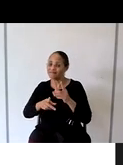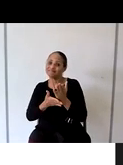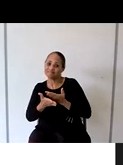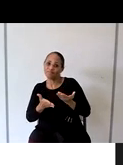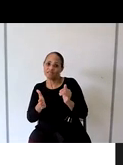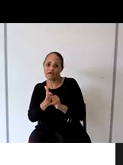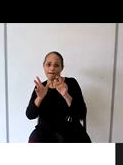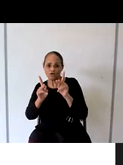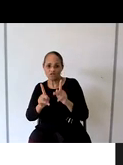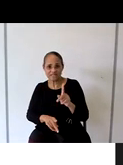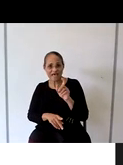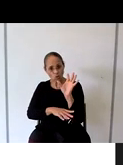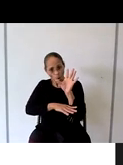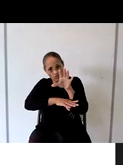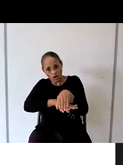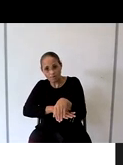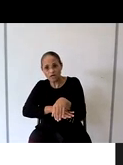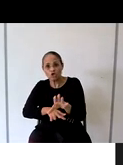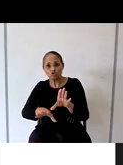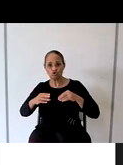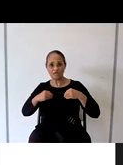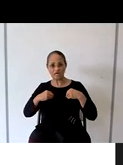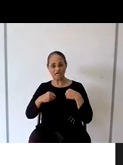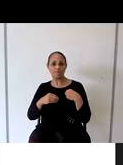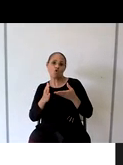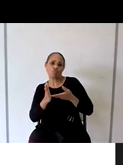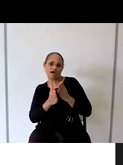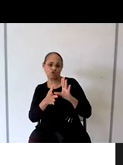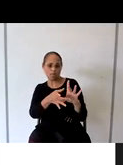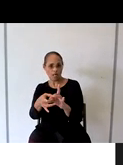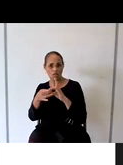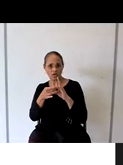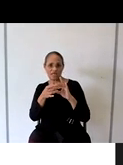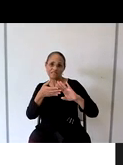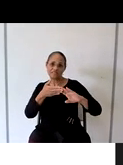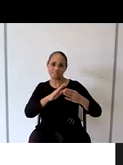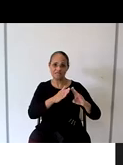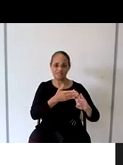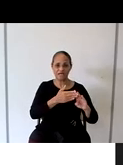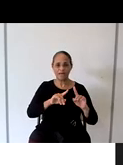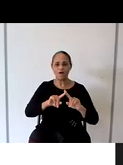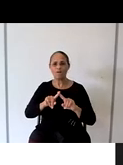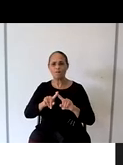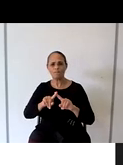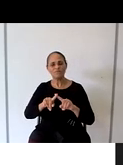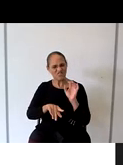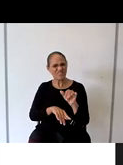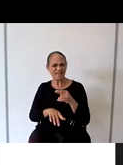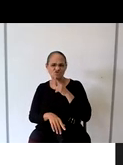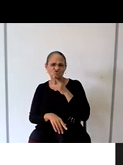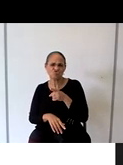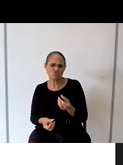one has to overcome to gain rightful sense of belonging in society. And that is so true. There's so